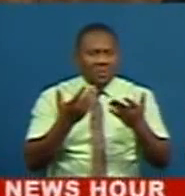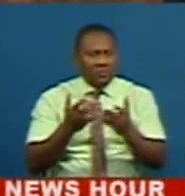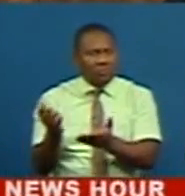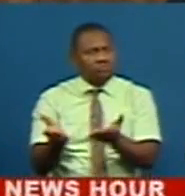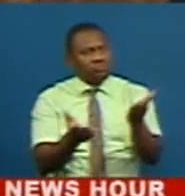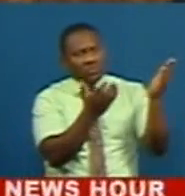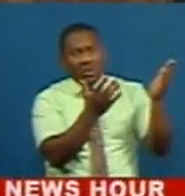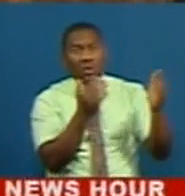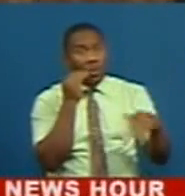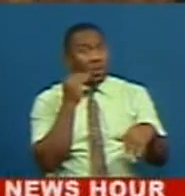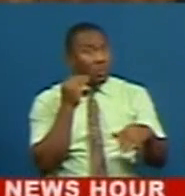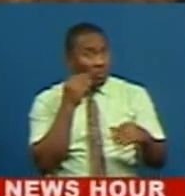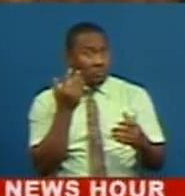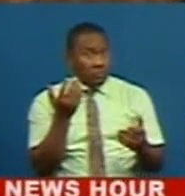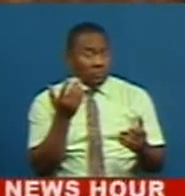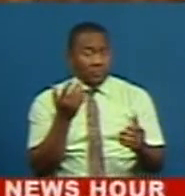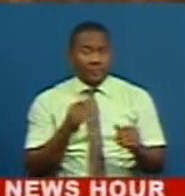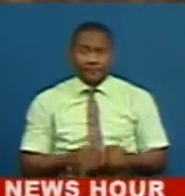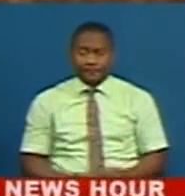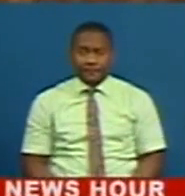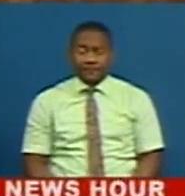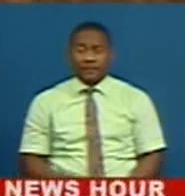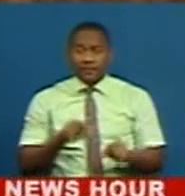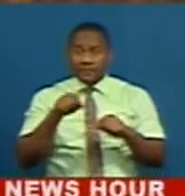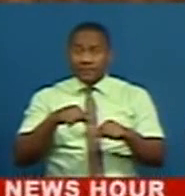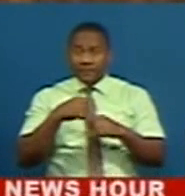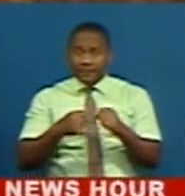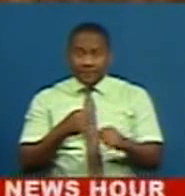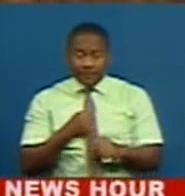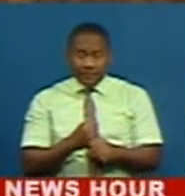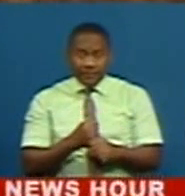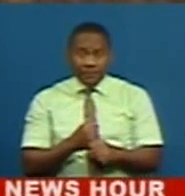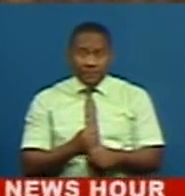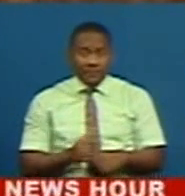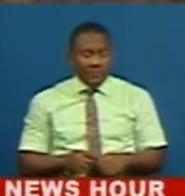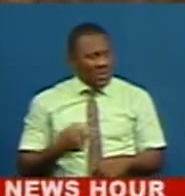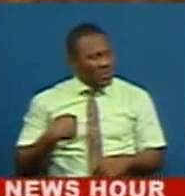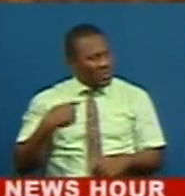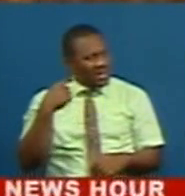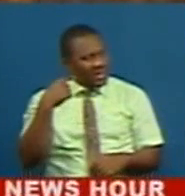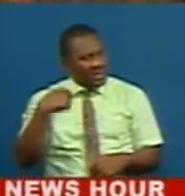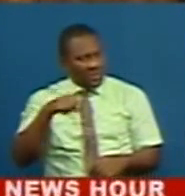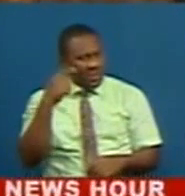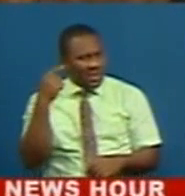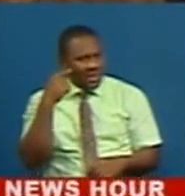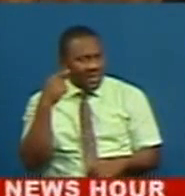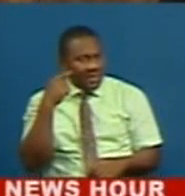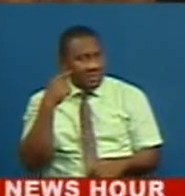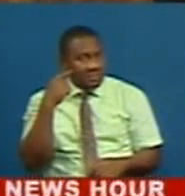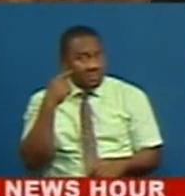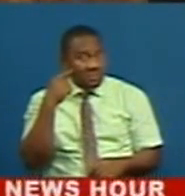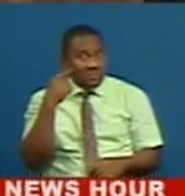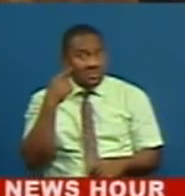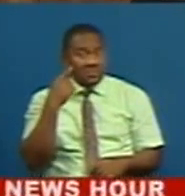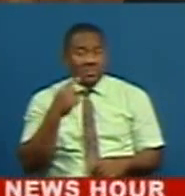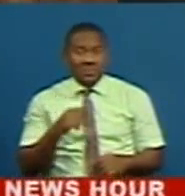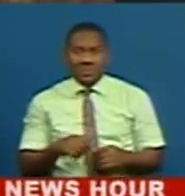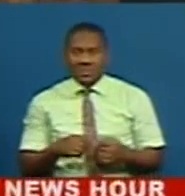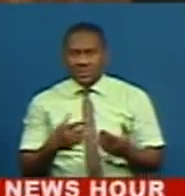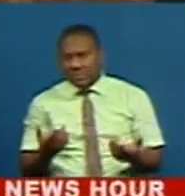greater efficiency. Earlier this year, reports reaching us about cases of